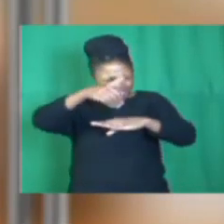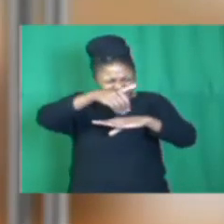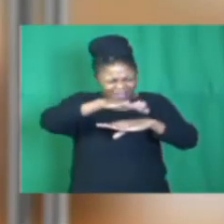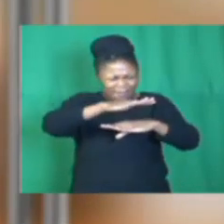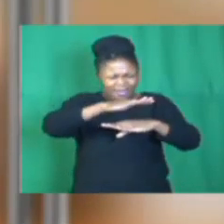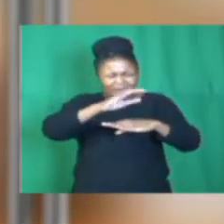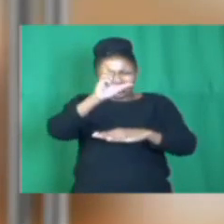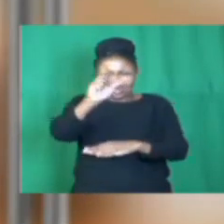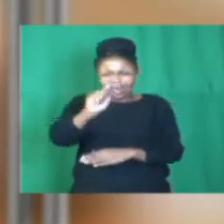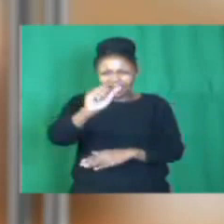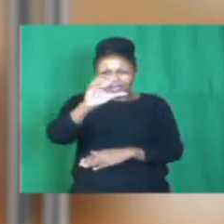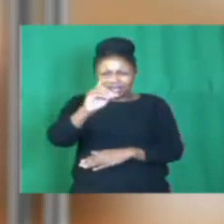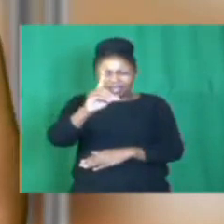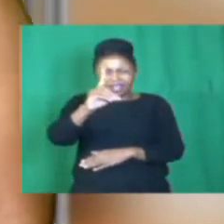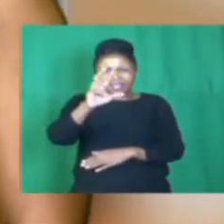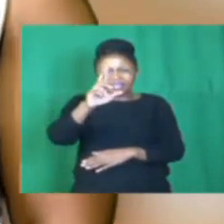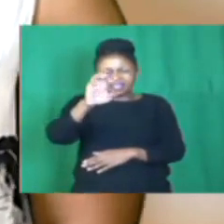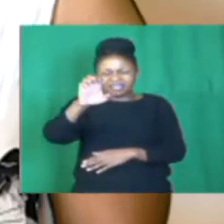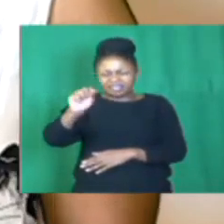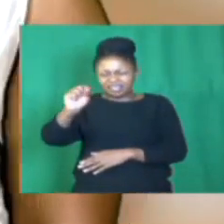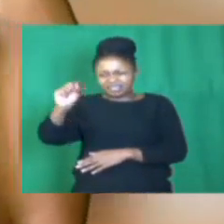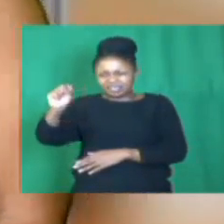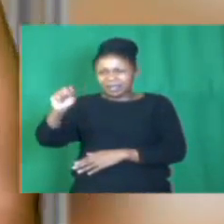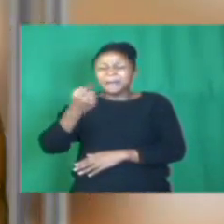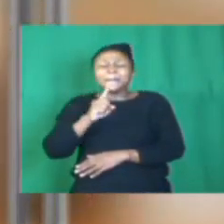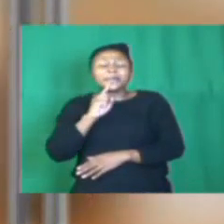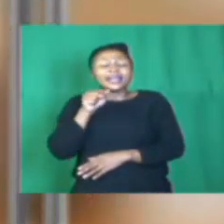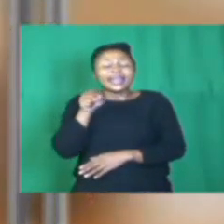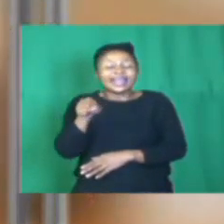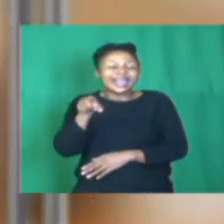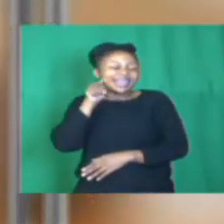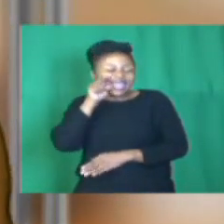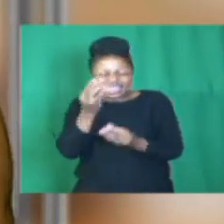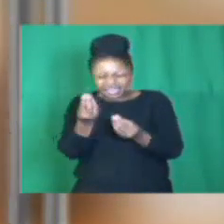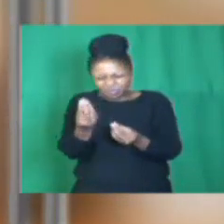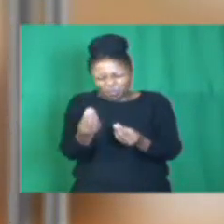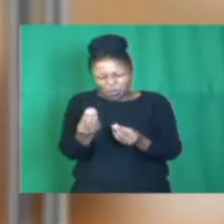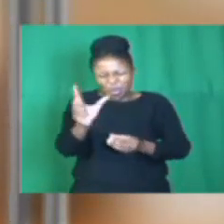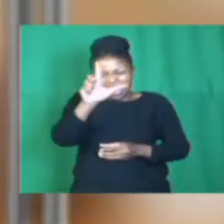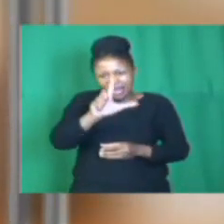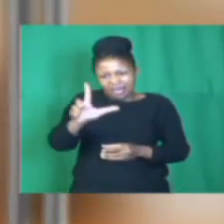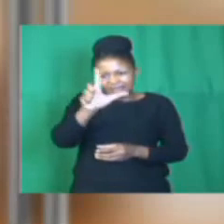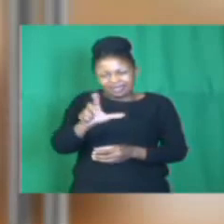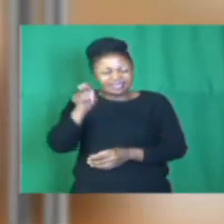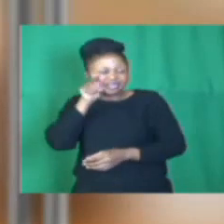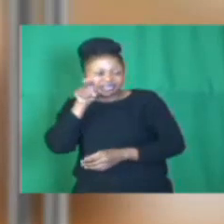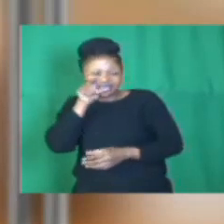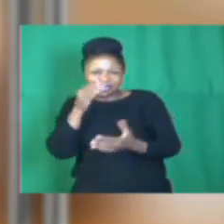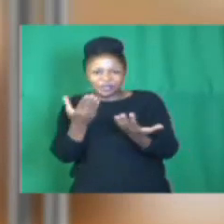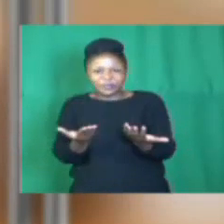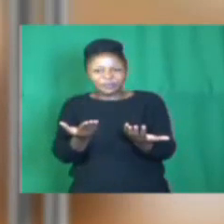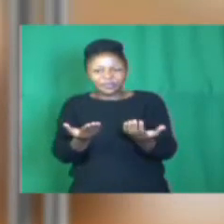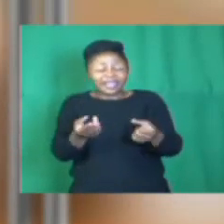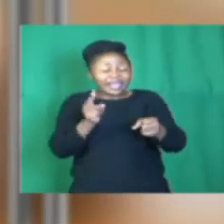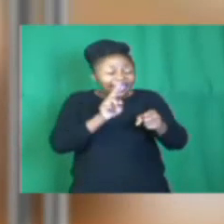it in small letters, because that is what is demanded in that aspect. And we also use a